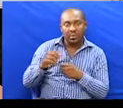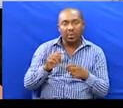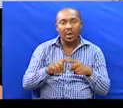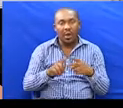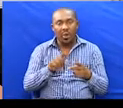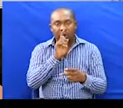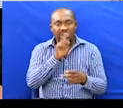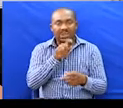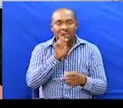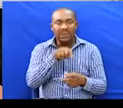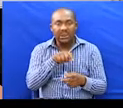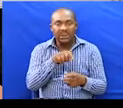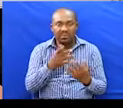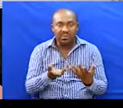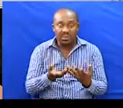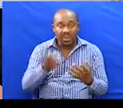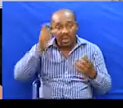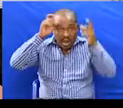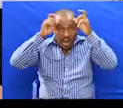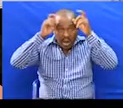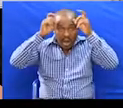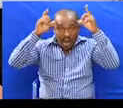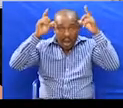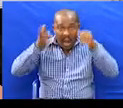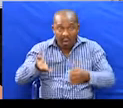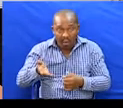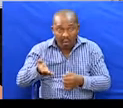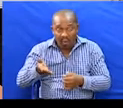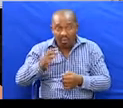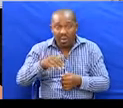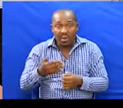chicks, cow, and so many more animals.